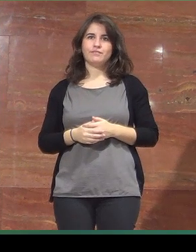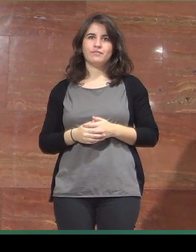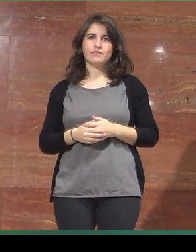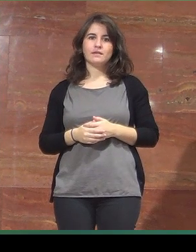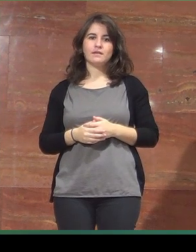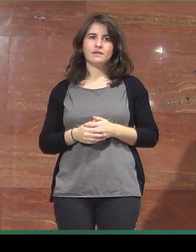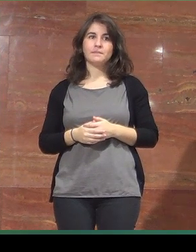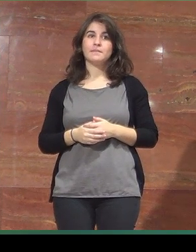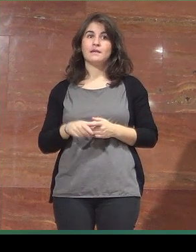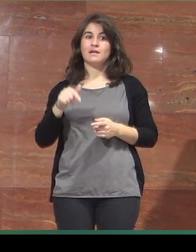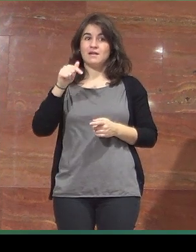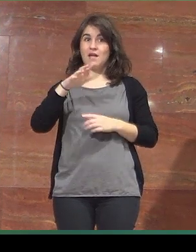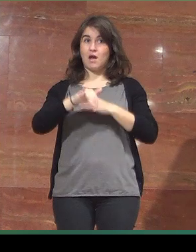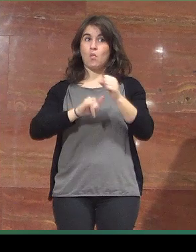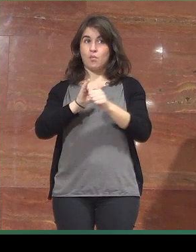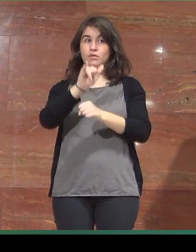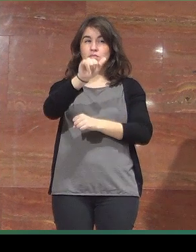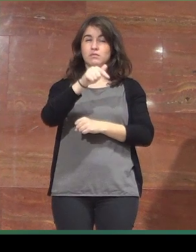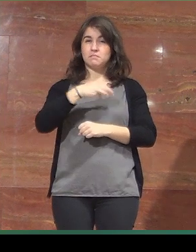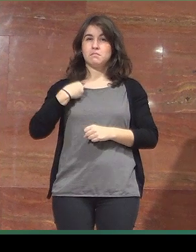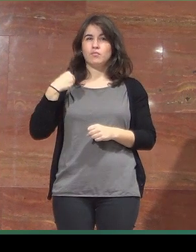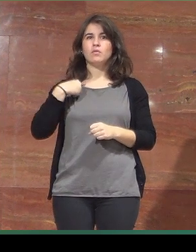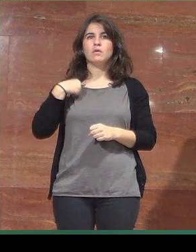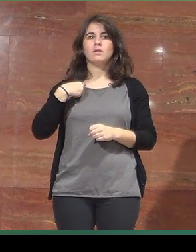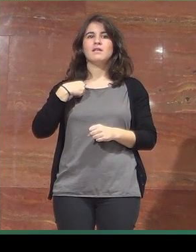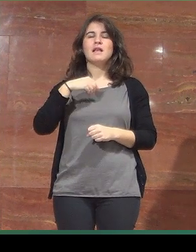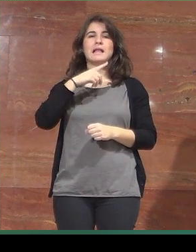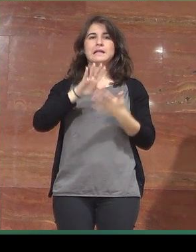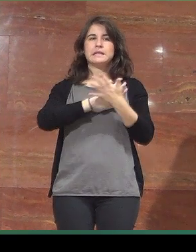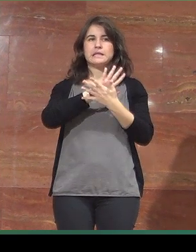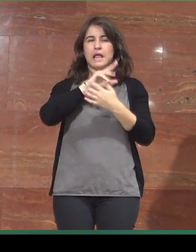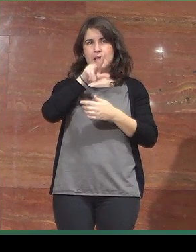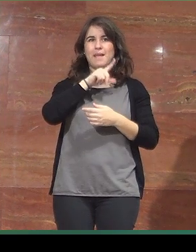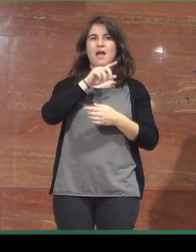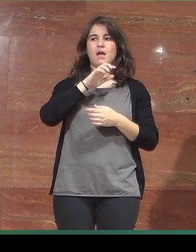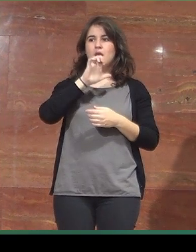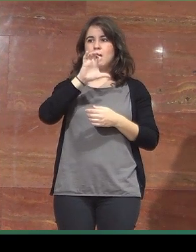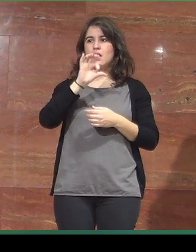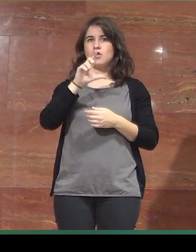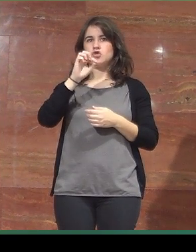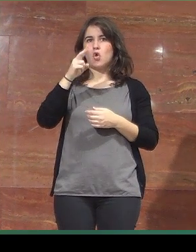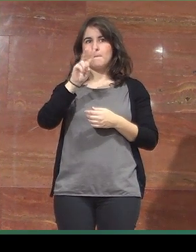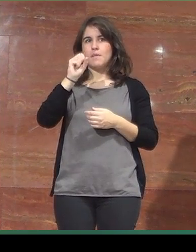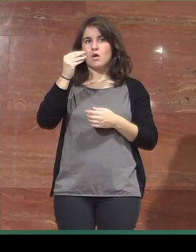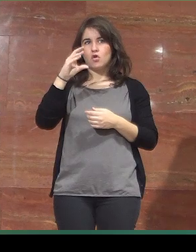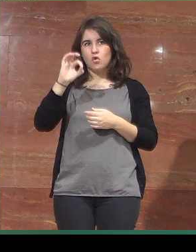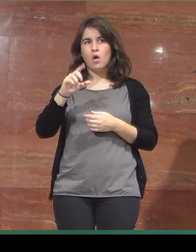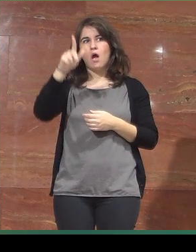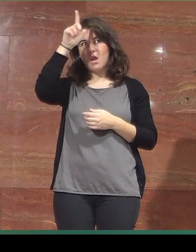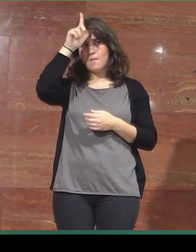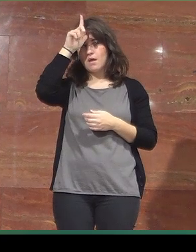this airport we speak Slavish, we speak, so it's absolutely the right typeface for Central